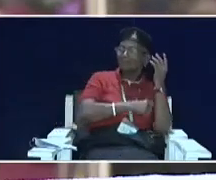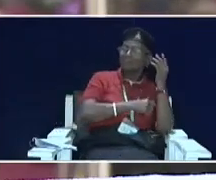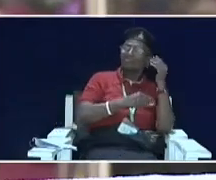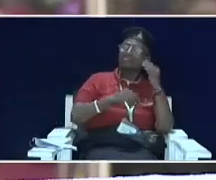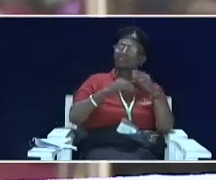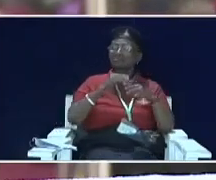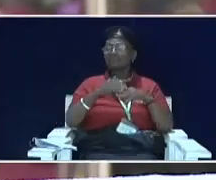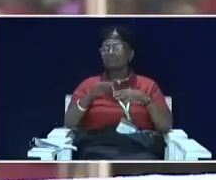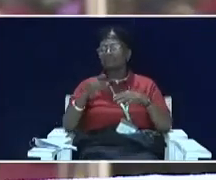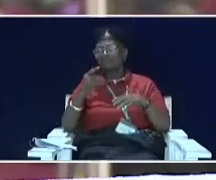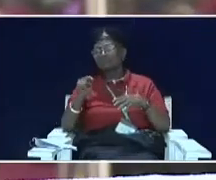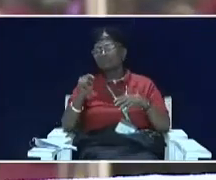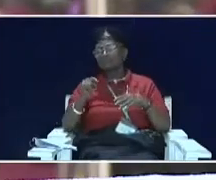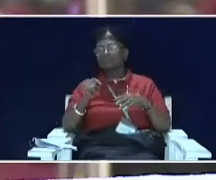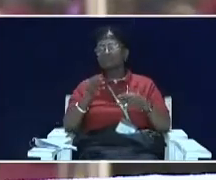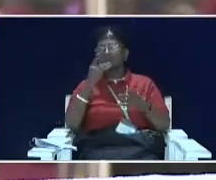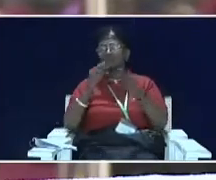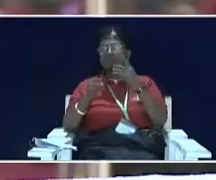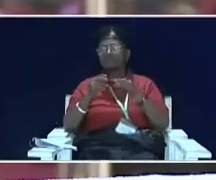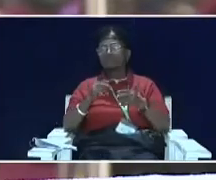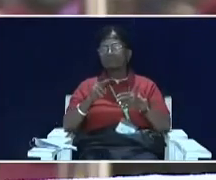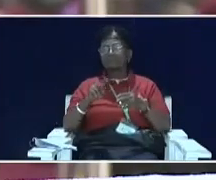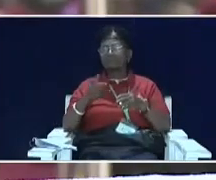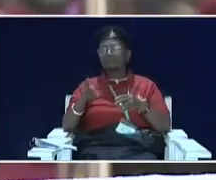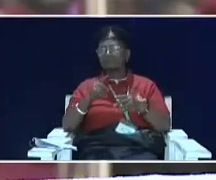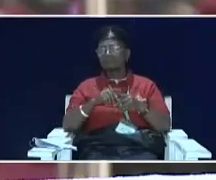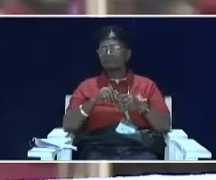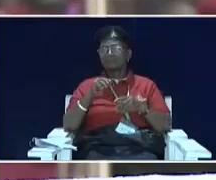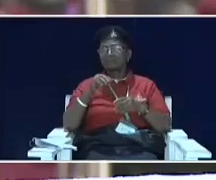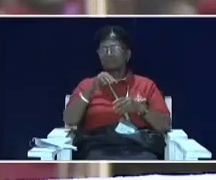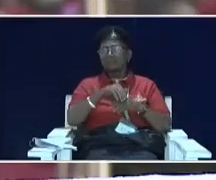After the fire falls tonight,